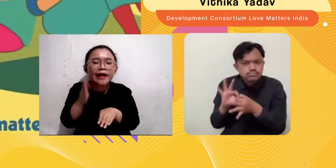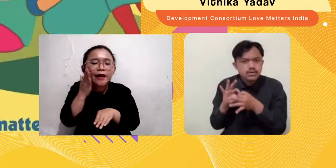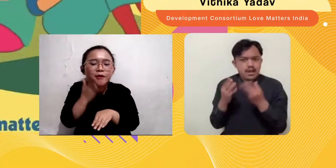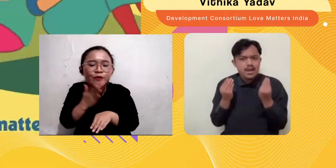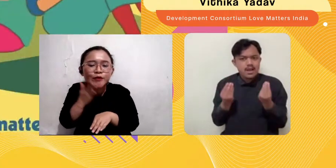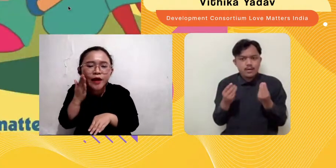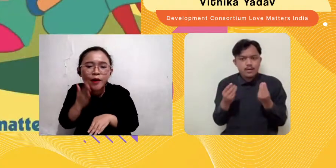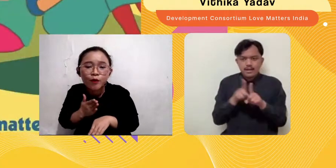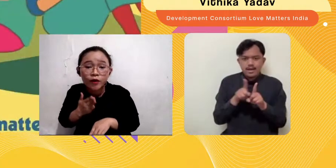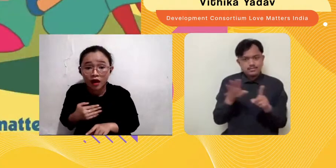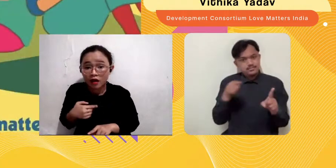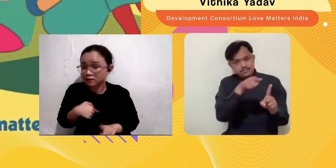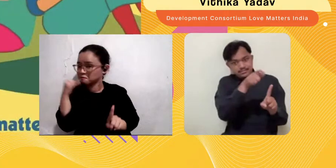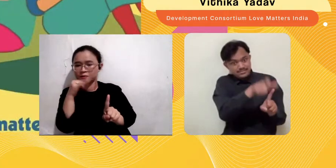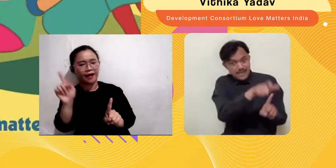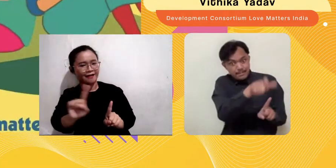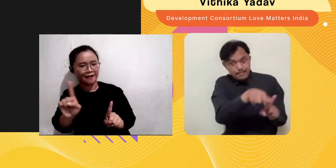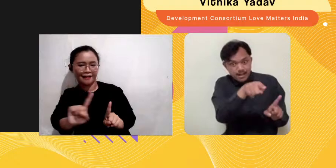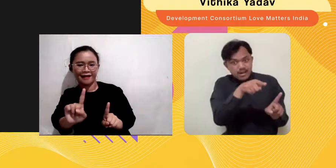when we're talking about